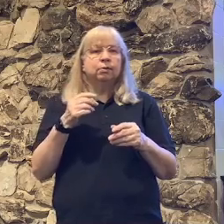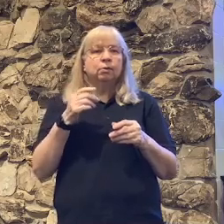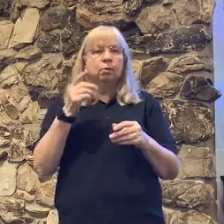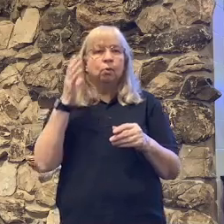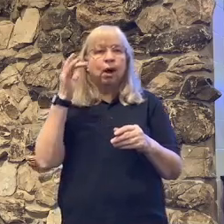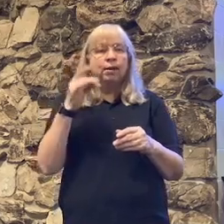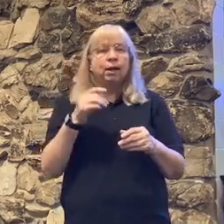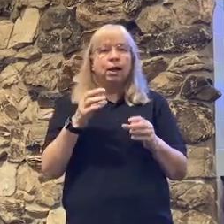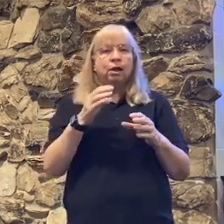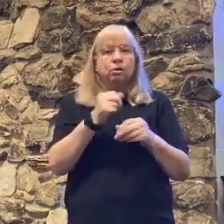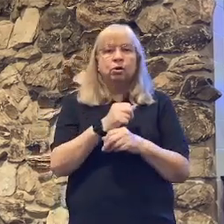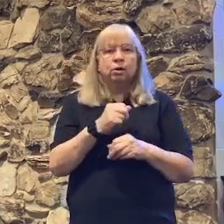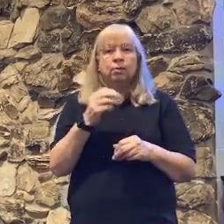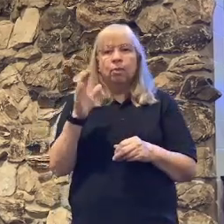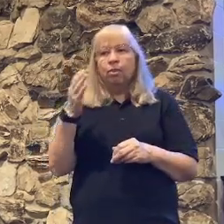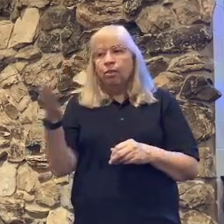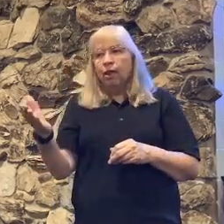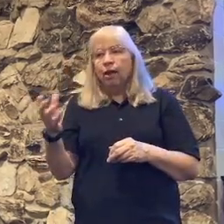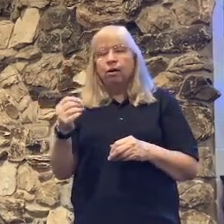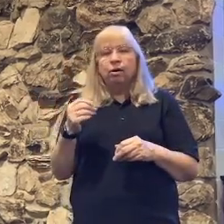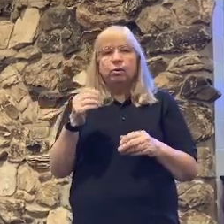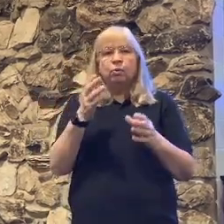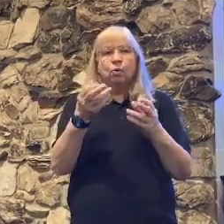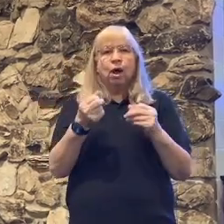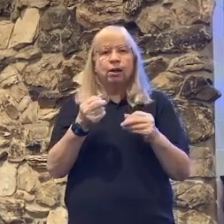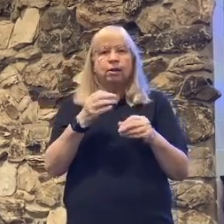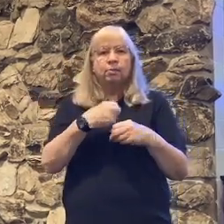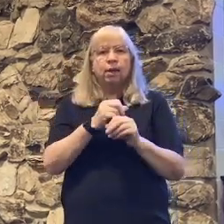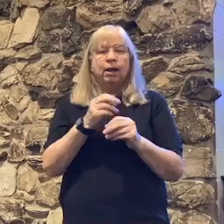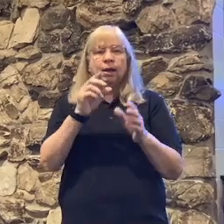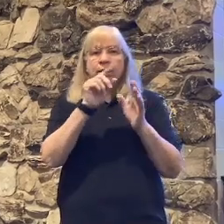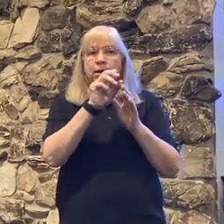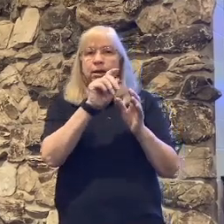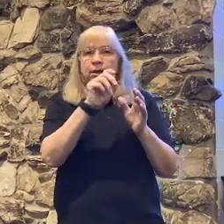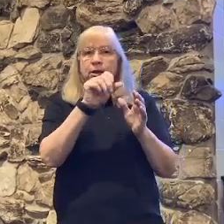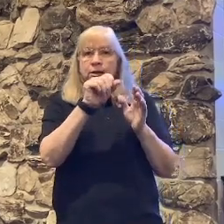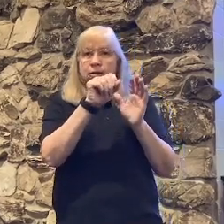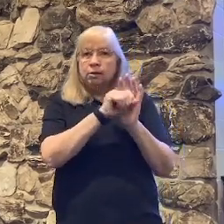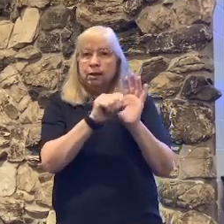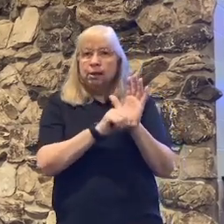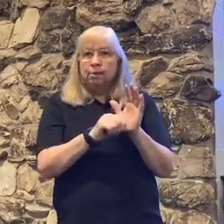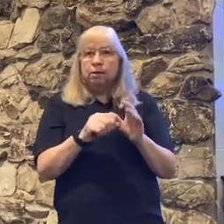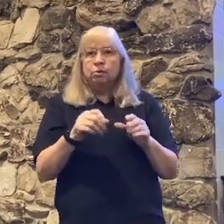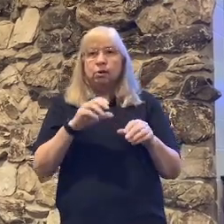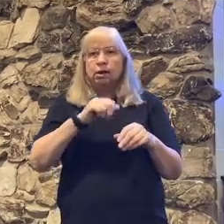Golgotha, is because they wanted to make a statement to anybody who was coming into the city.